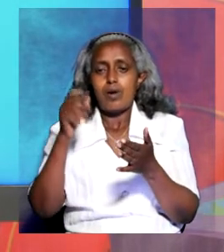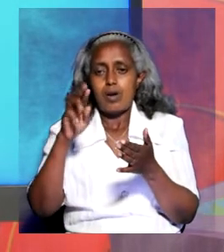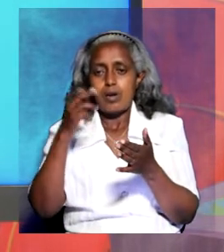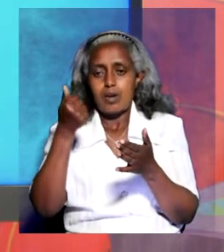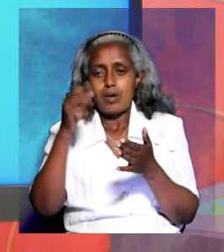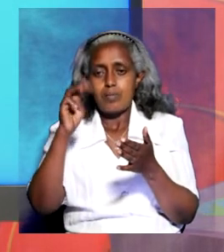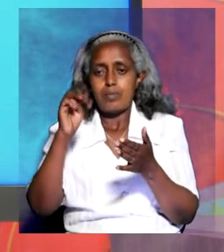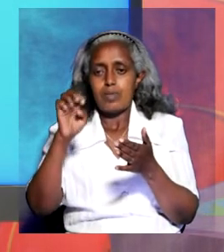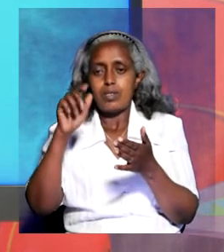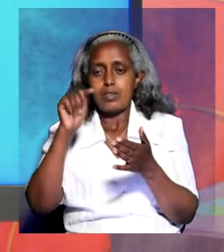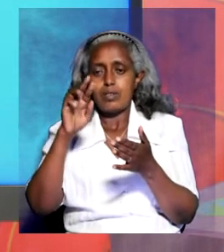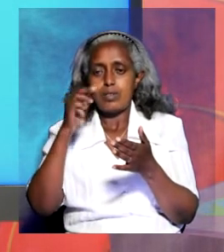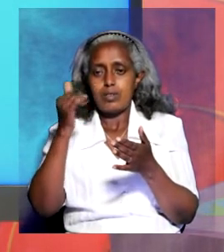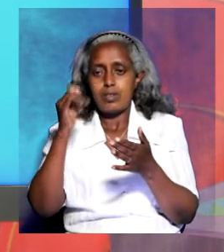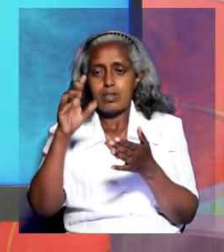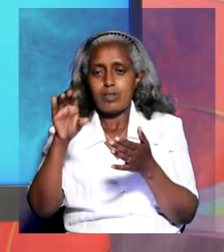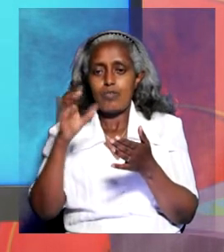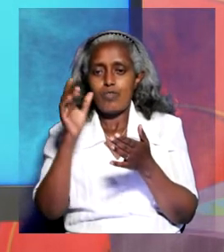this form.